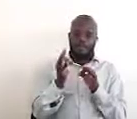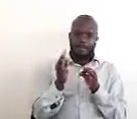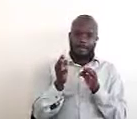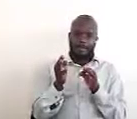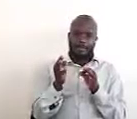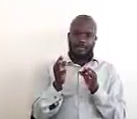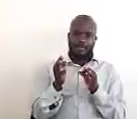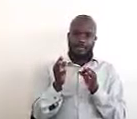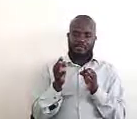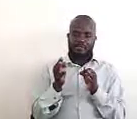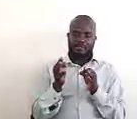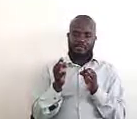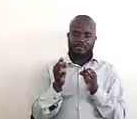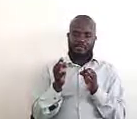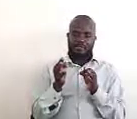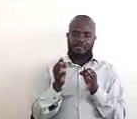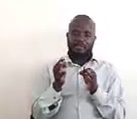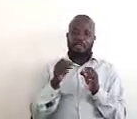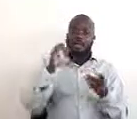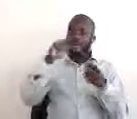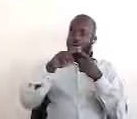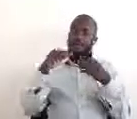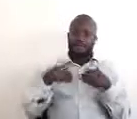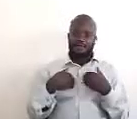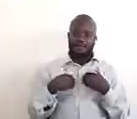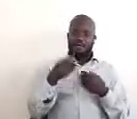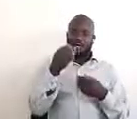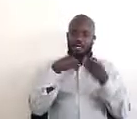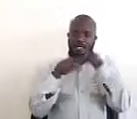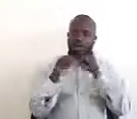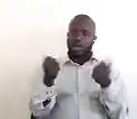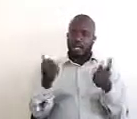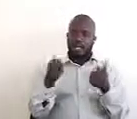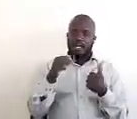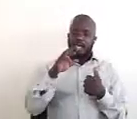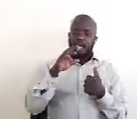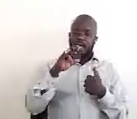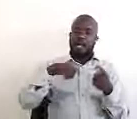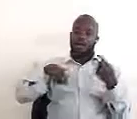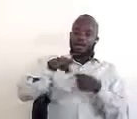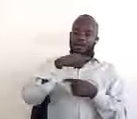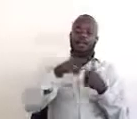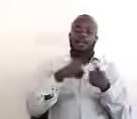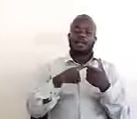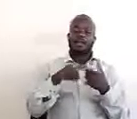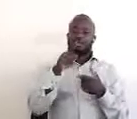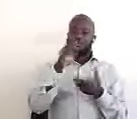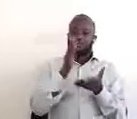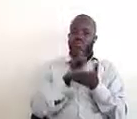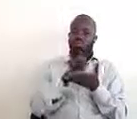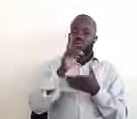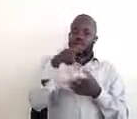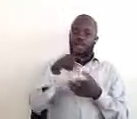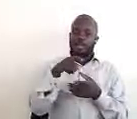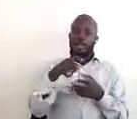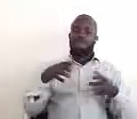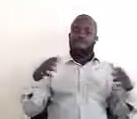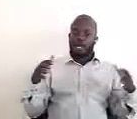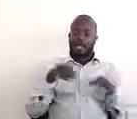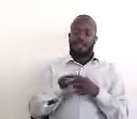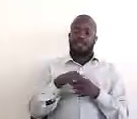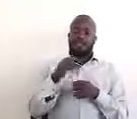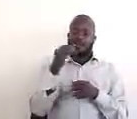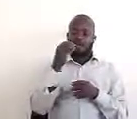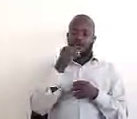if the goal that you have is to eat well-rounded, then actually you